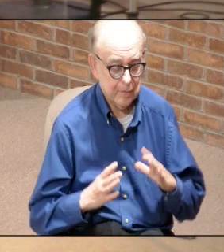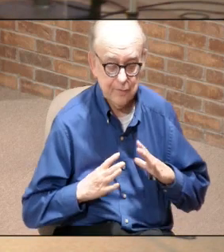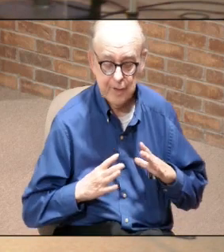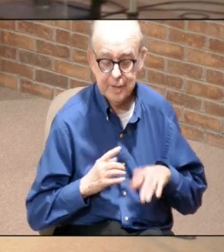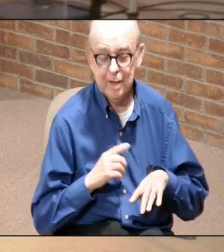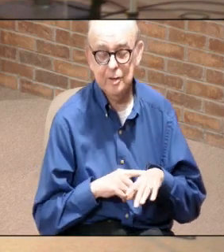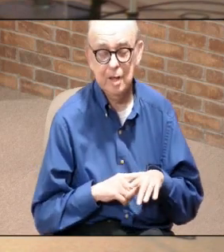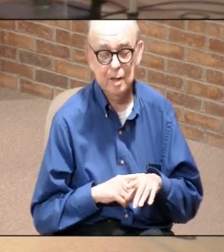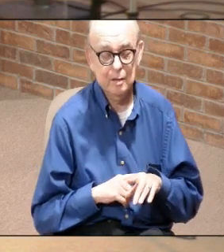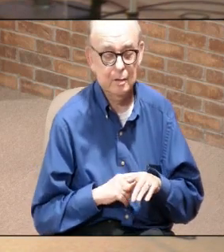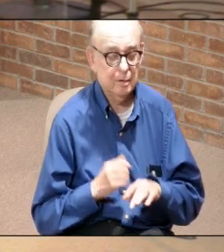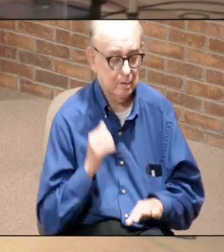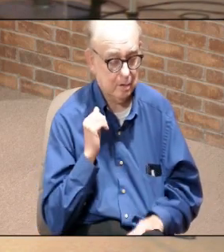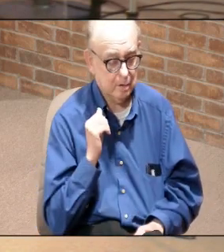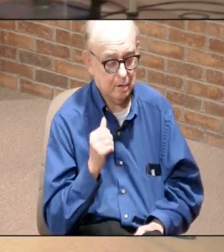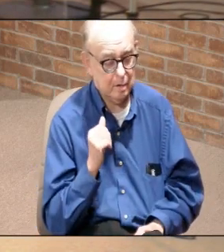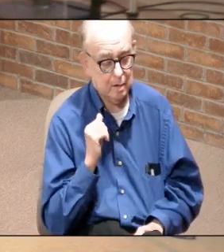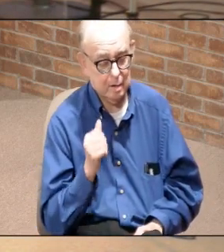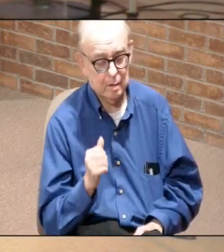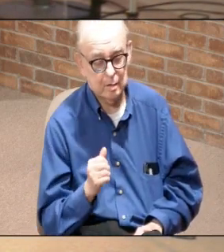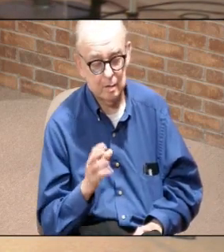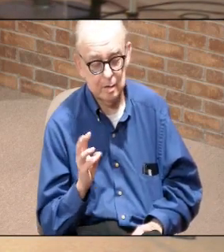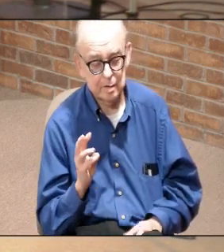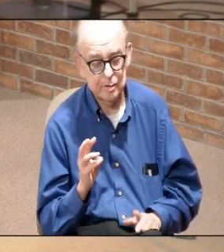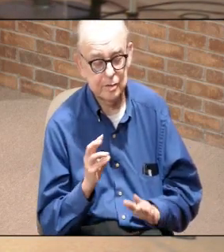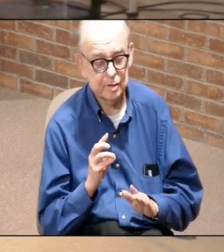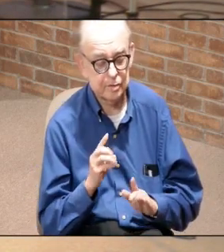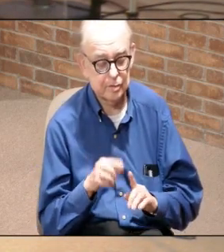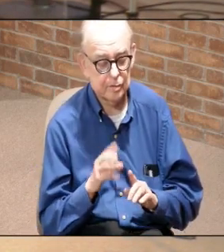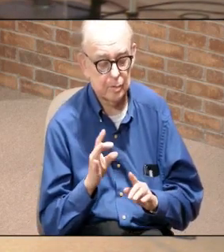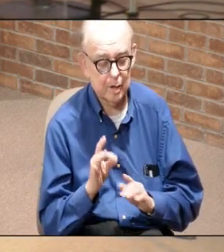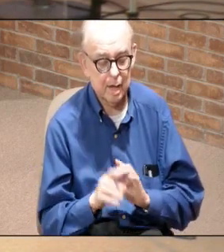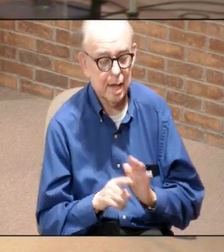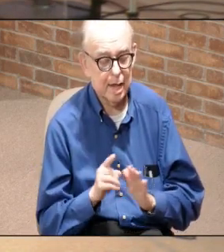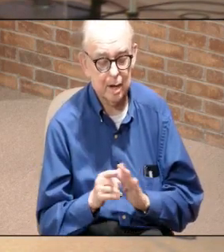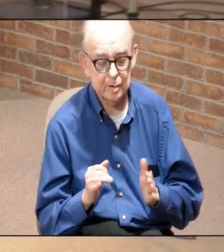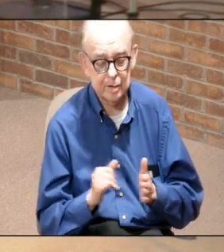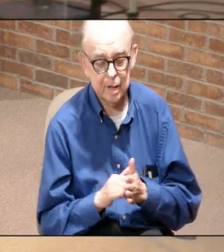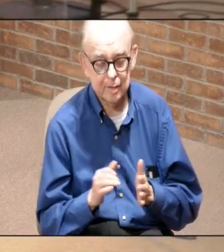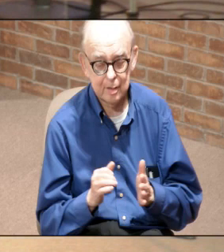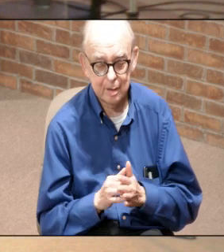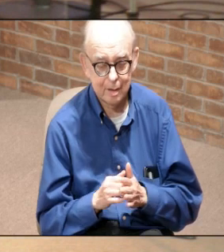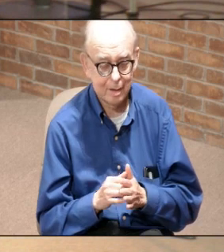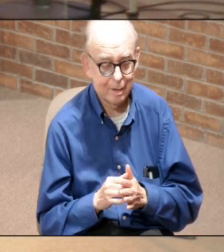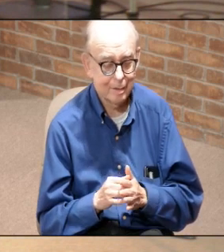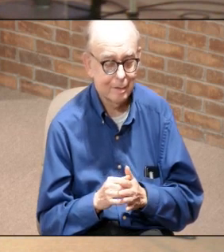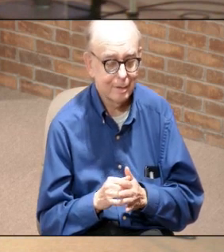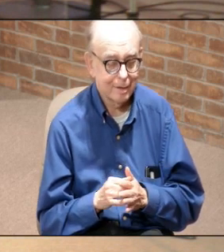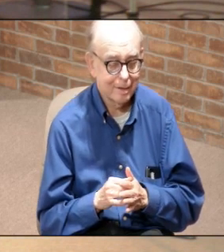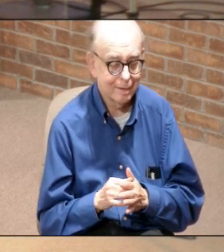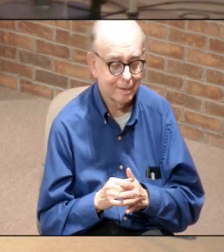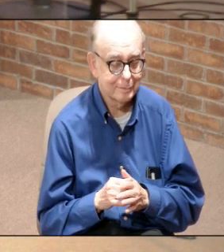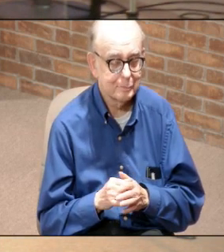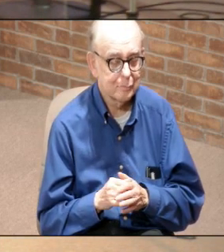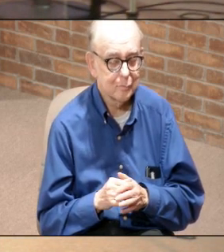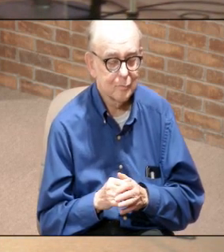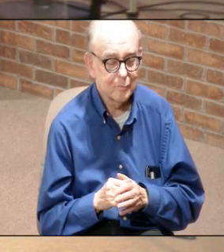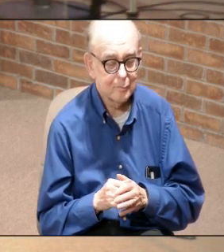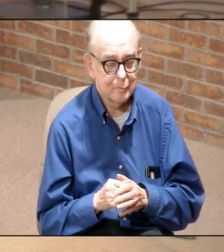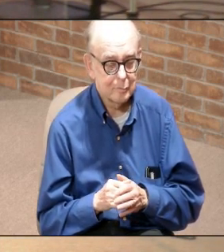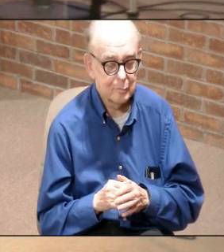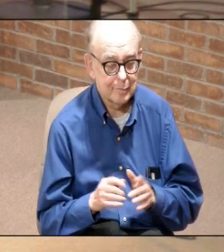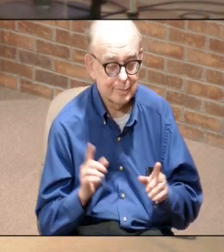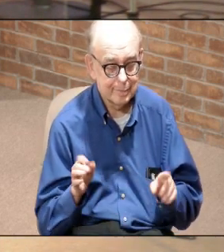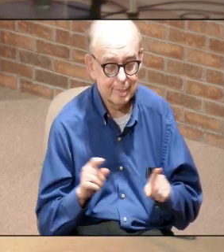time. Every day for, 6 to 8 hours. This is what we got. And there was homework. Yeah.